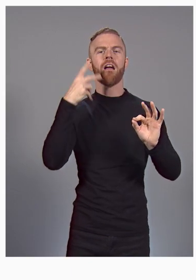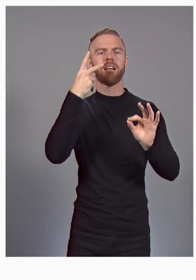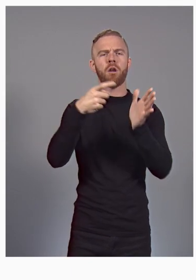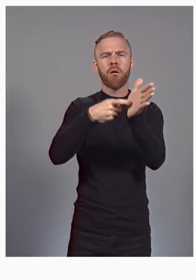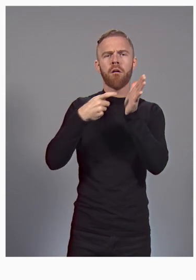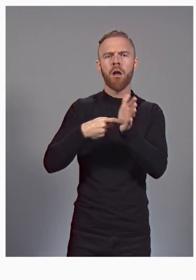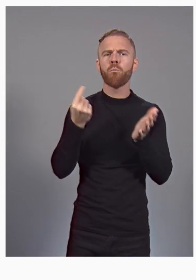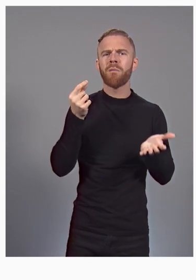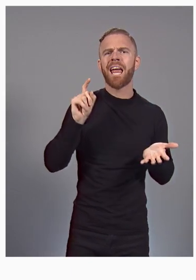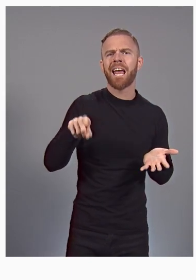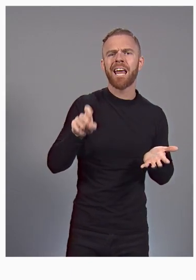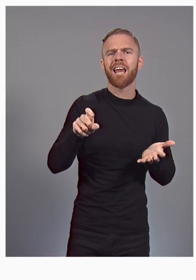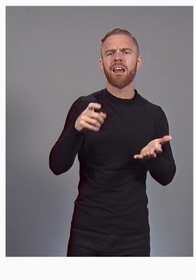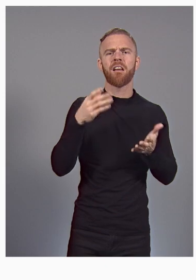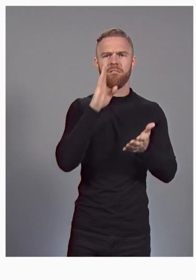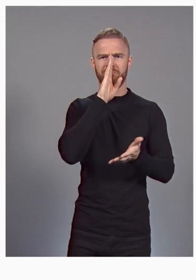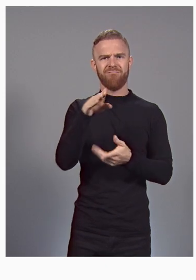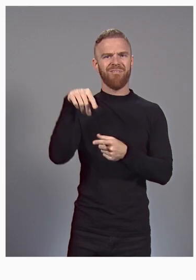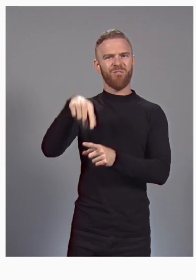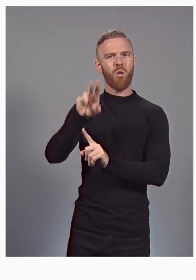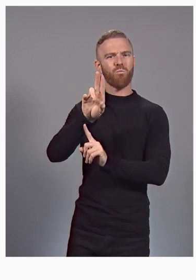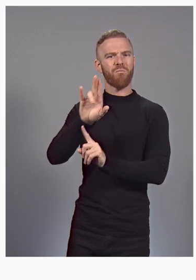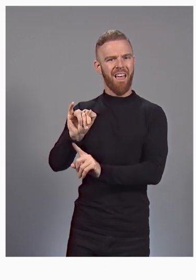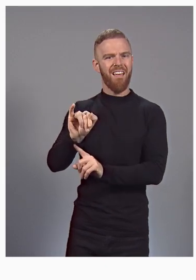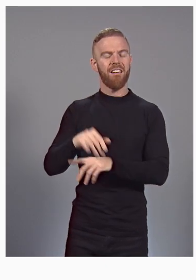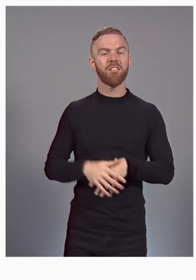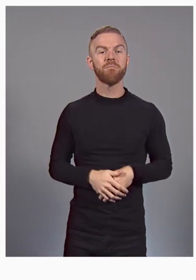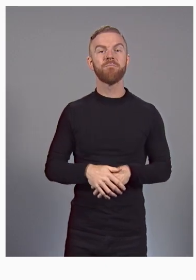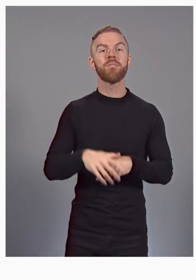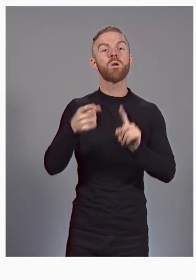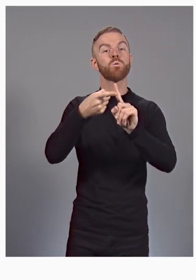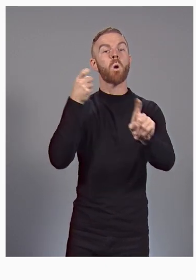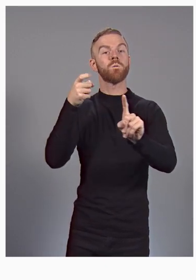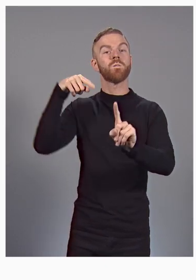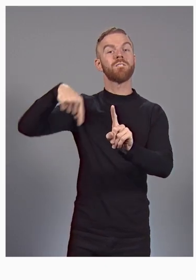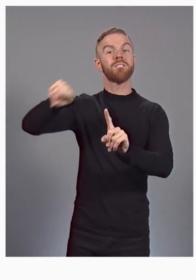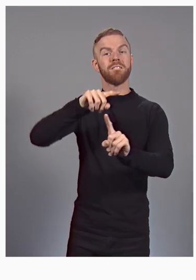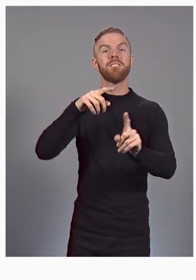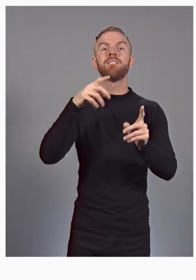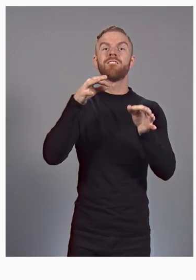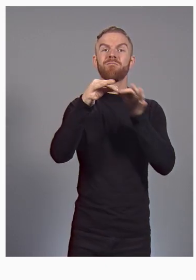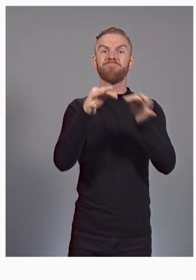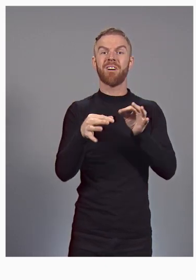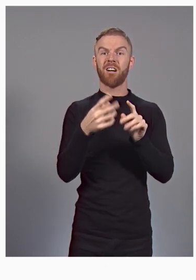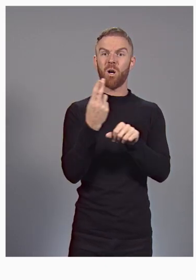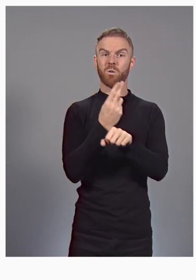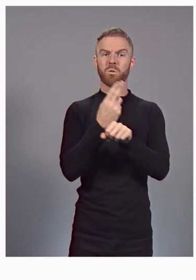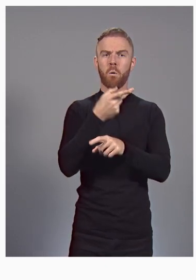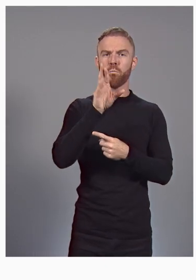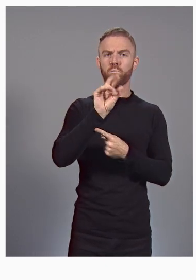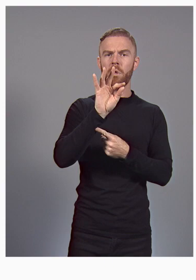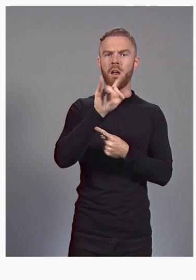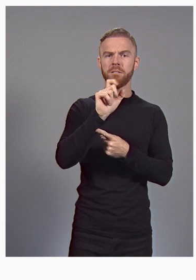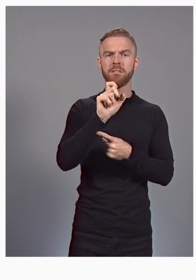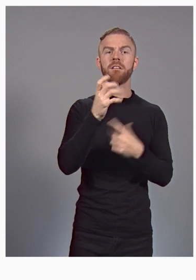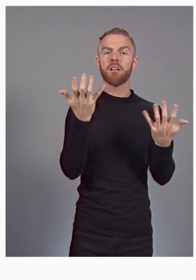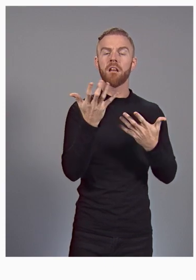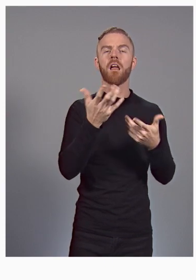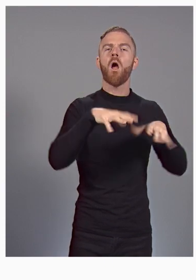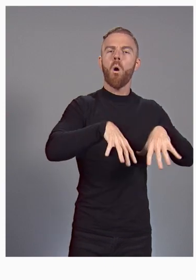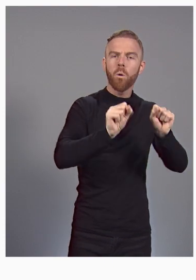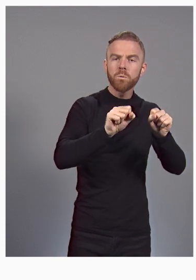your UI. Sources are defined using profiles which contain host, username, and password, and